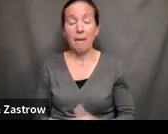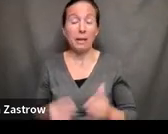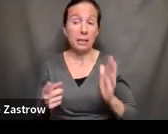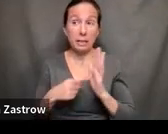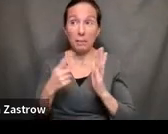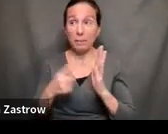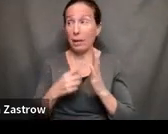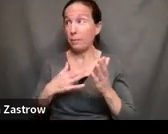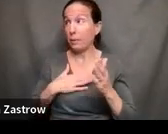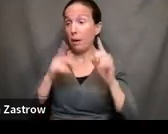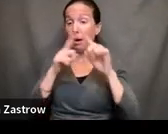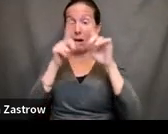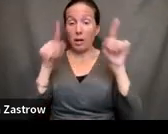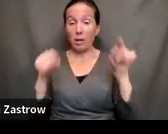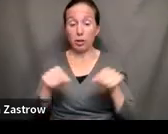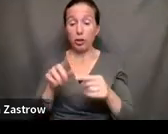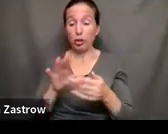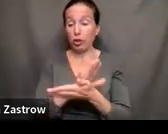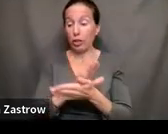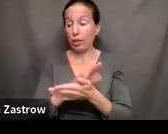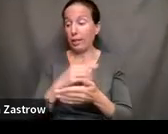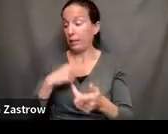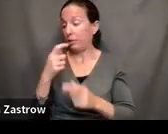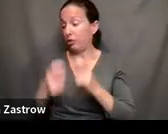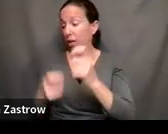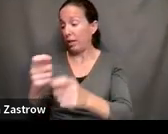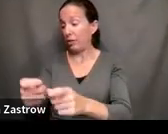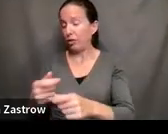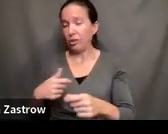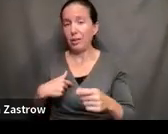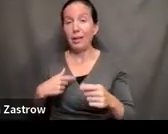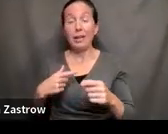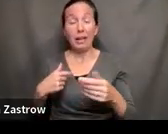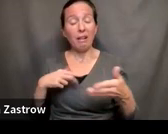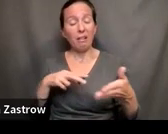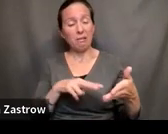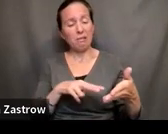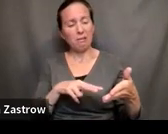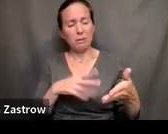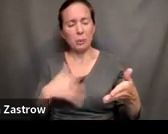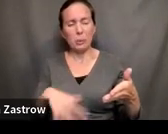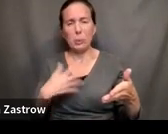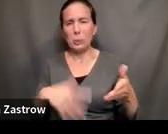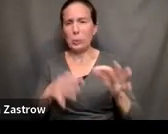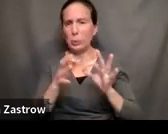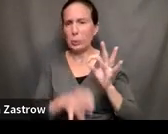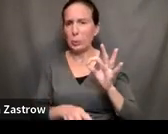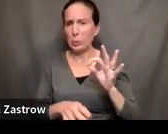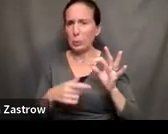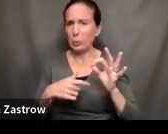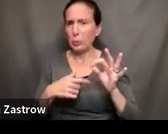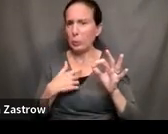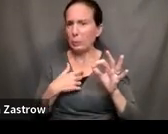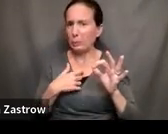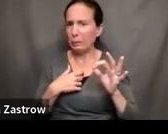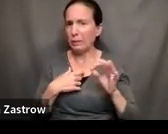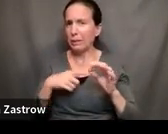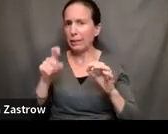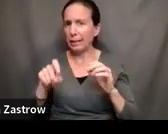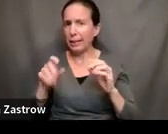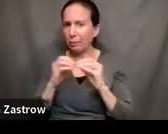sheets sometimes if, I don't have enough here. I need more than this to be able to